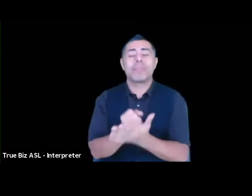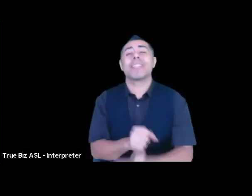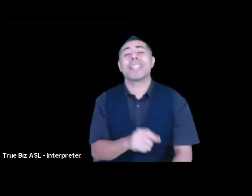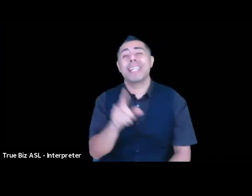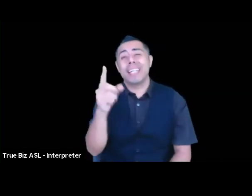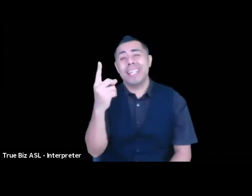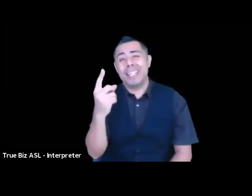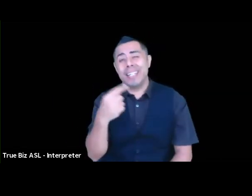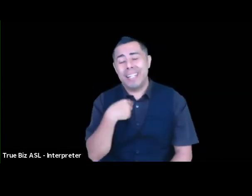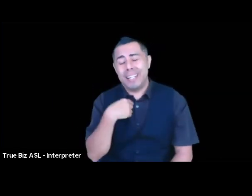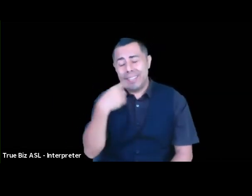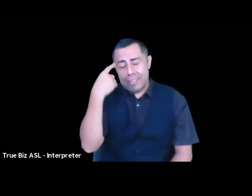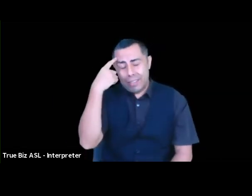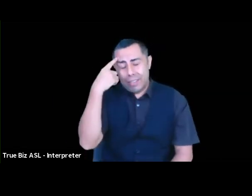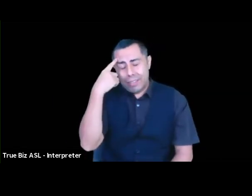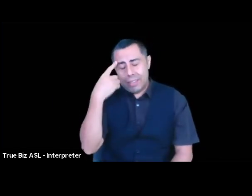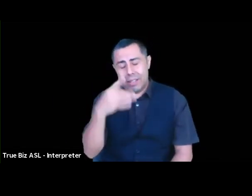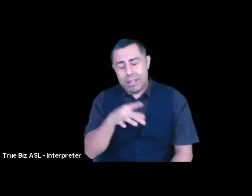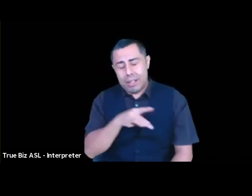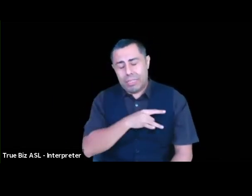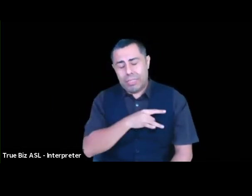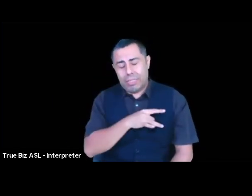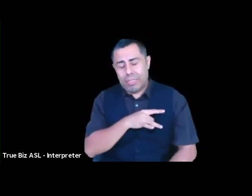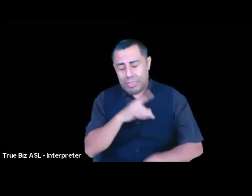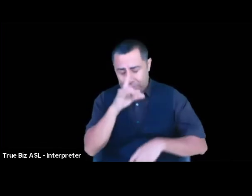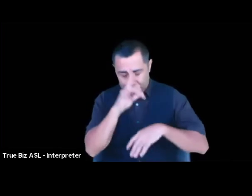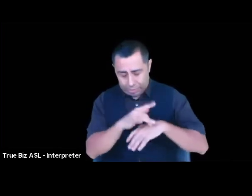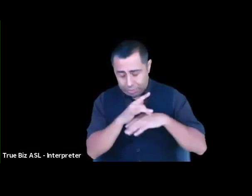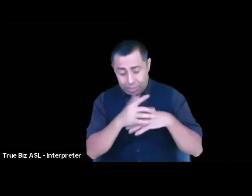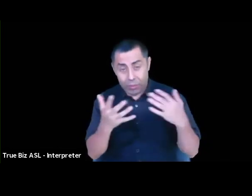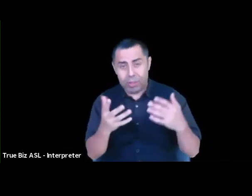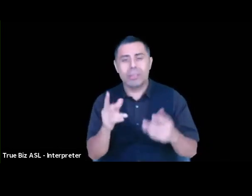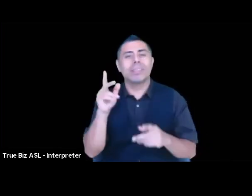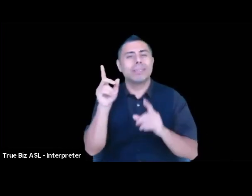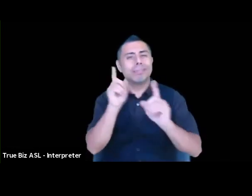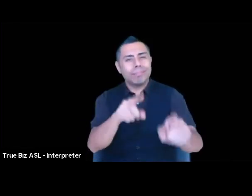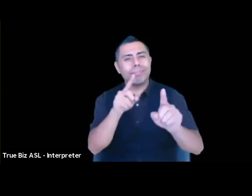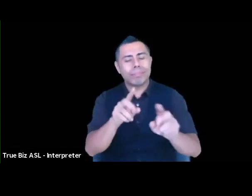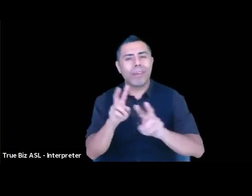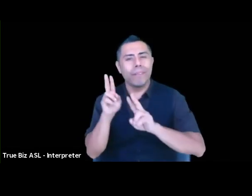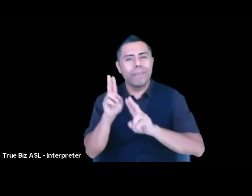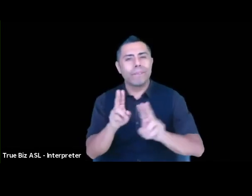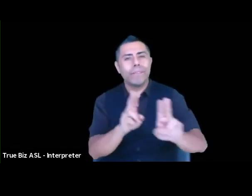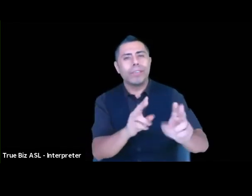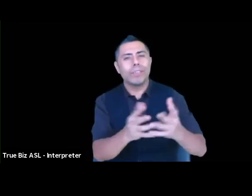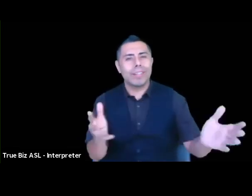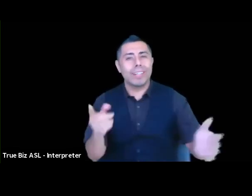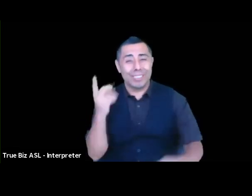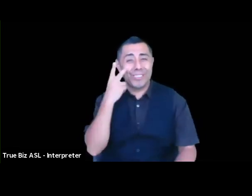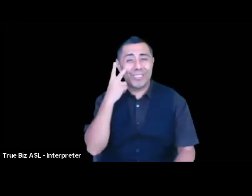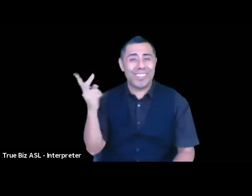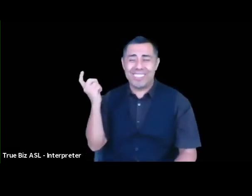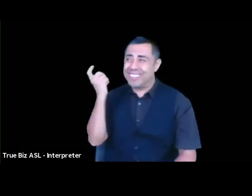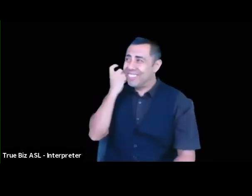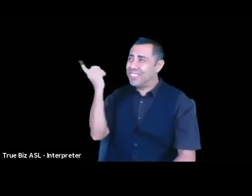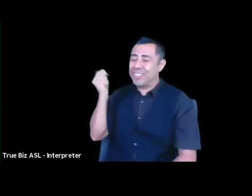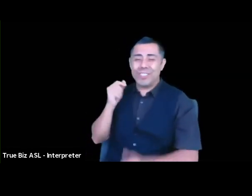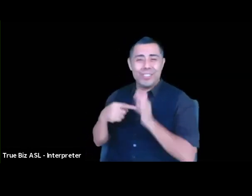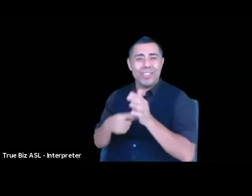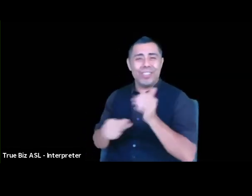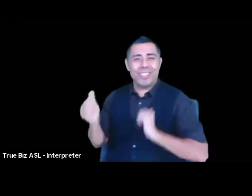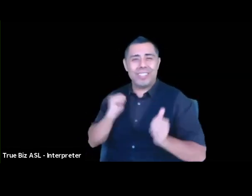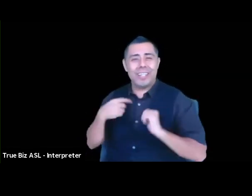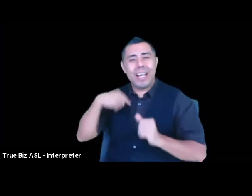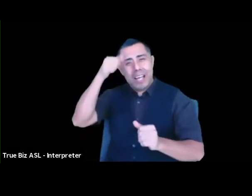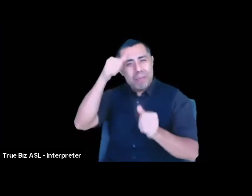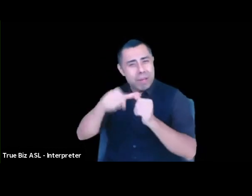of Kenny speaking about that in his monologue. I felt like I was always going to funerals when I was little. And the first one I